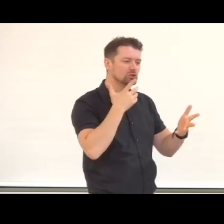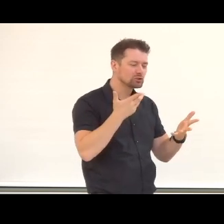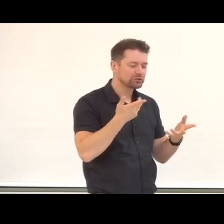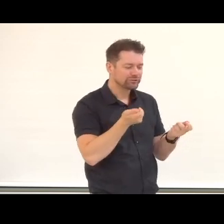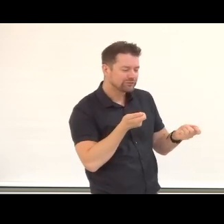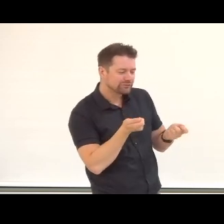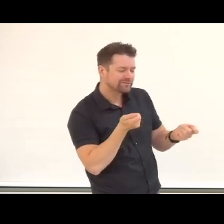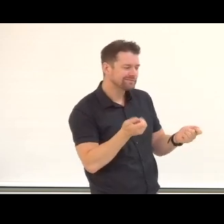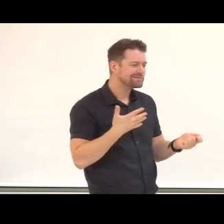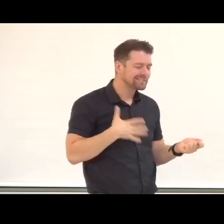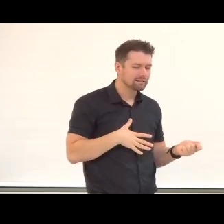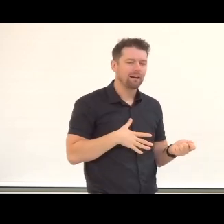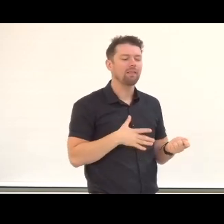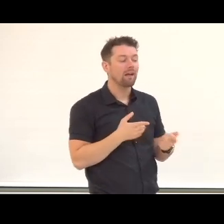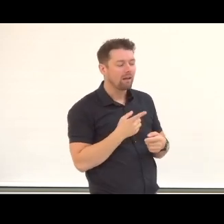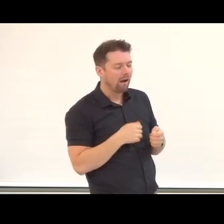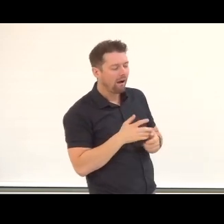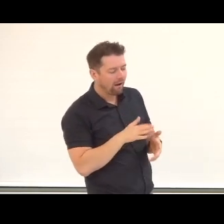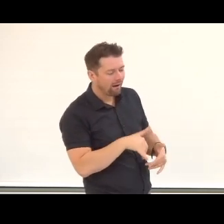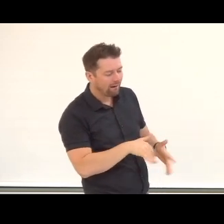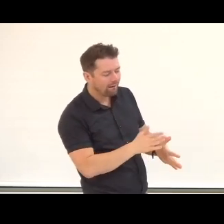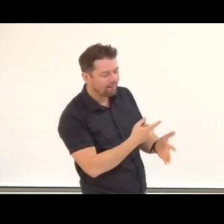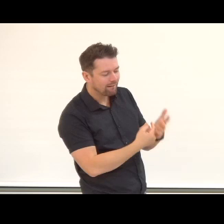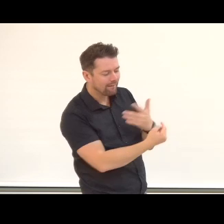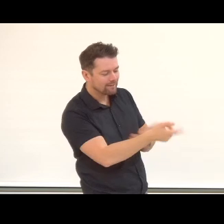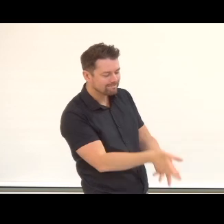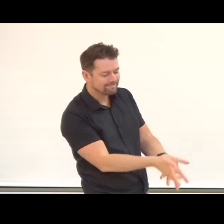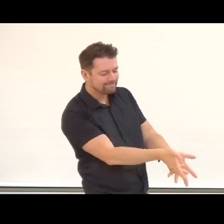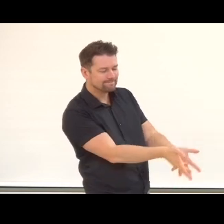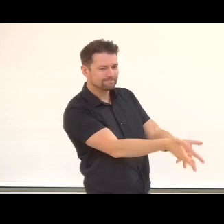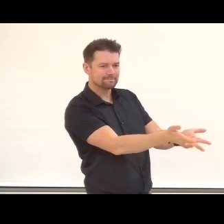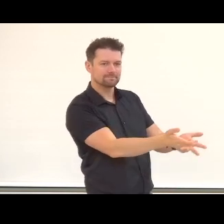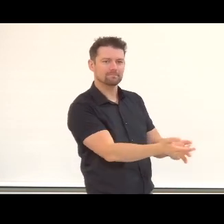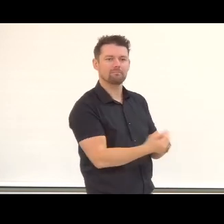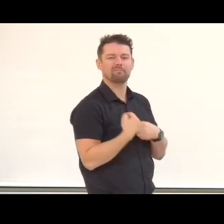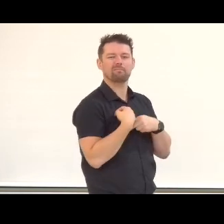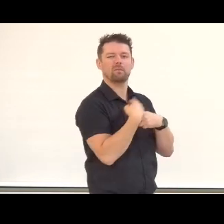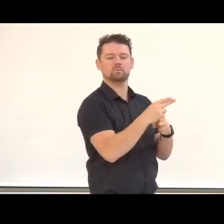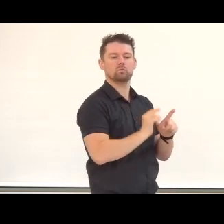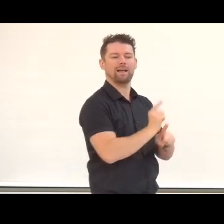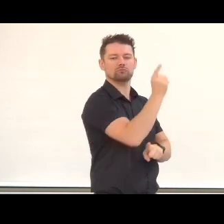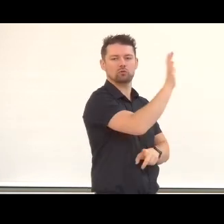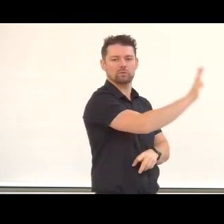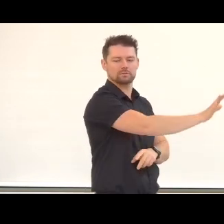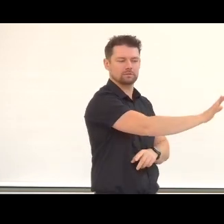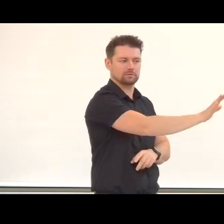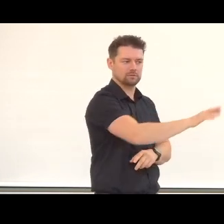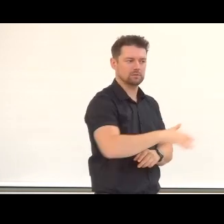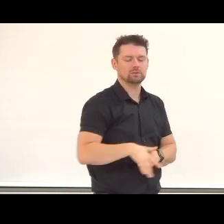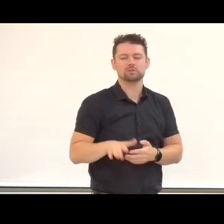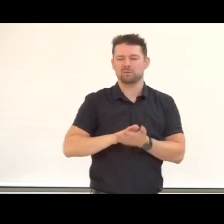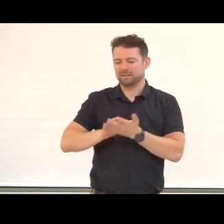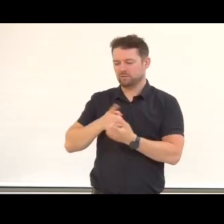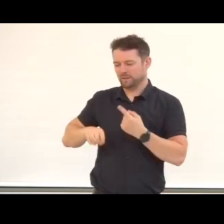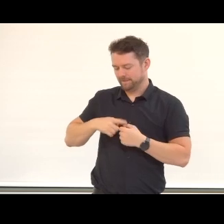driving, until we can kind of switch to autonomy and pass them kind of over to the astronauts and let them take control. So that's usually what we